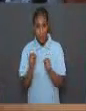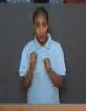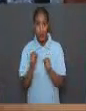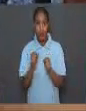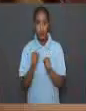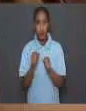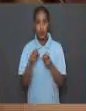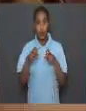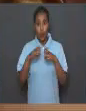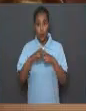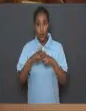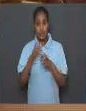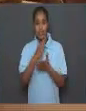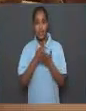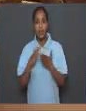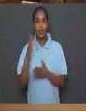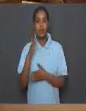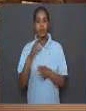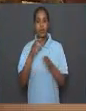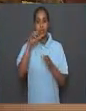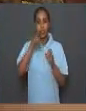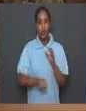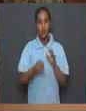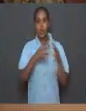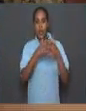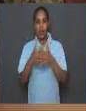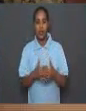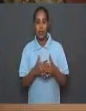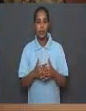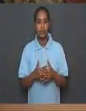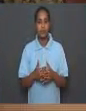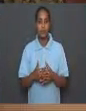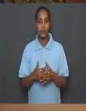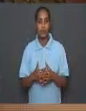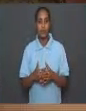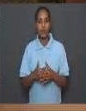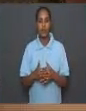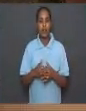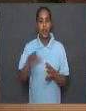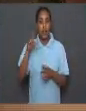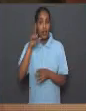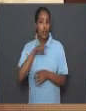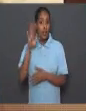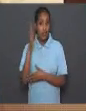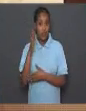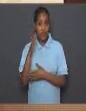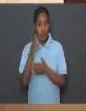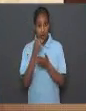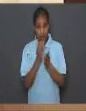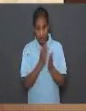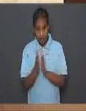produced by some trees in South America. The latex is harvested by making